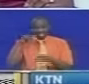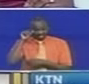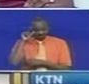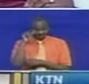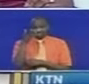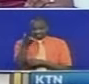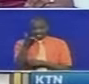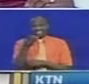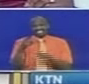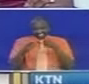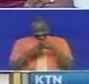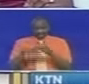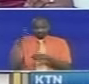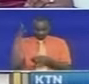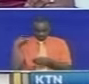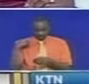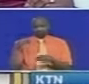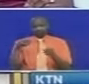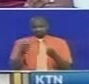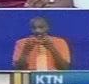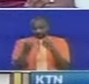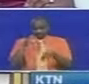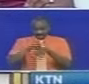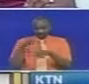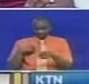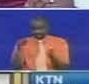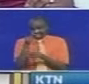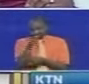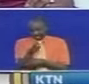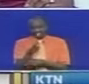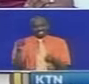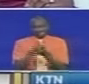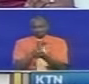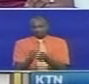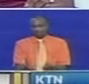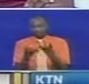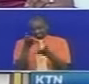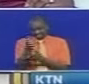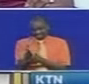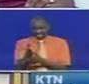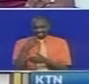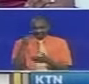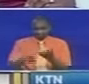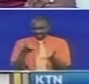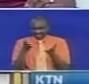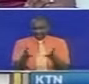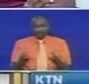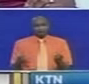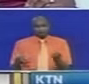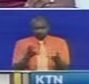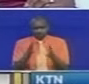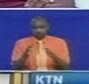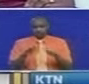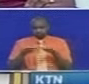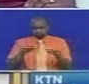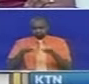pipe bombs recovered from a stolen vehicle were destroyed this afternoon. The explosion ripped through the ground, causing a massive crater that